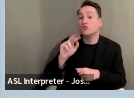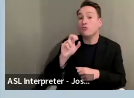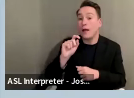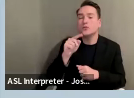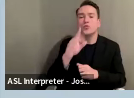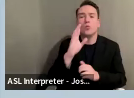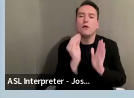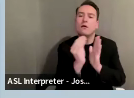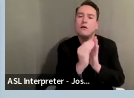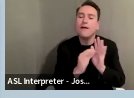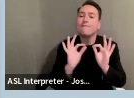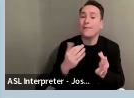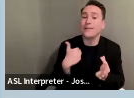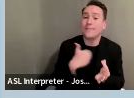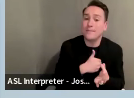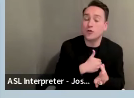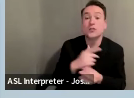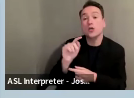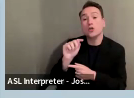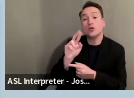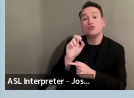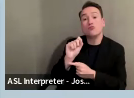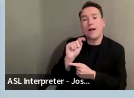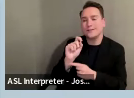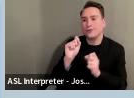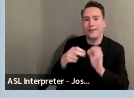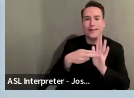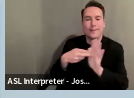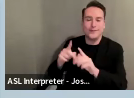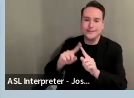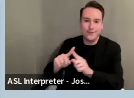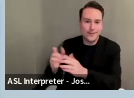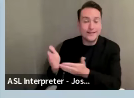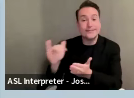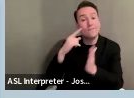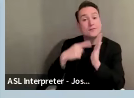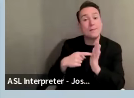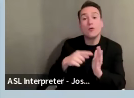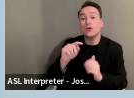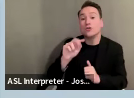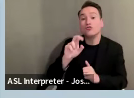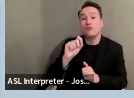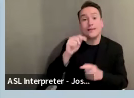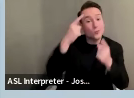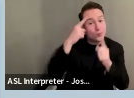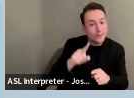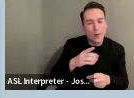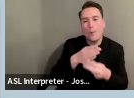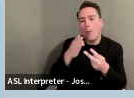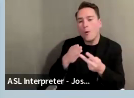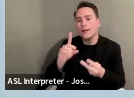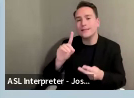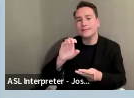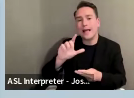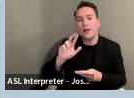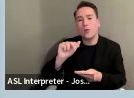family members. Trust can be called all kinds of different things, such as a trust agreement or a declaration of trust. It really doesn't